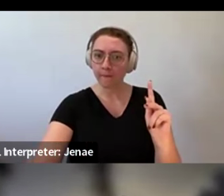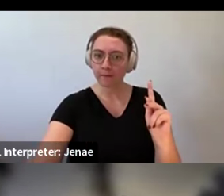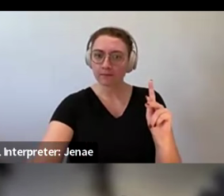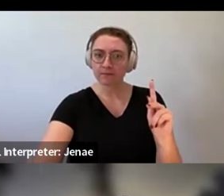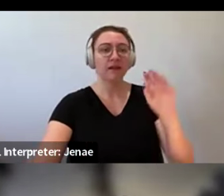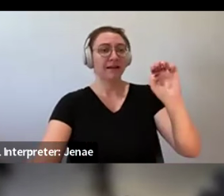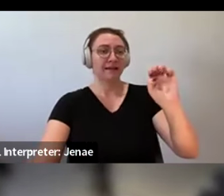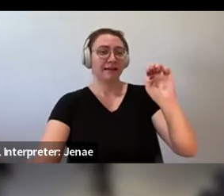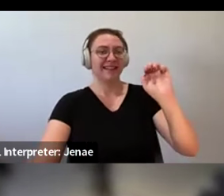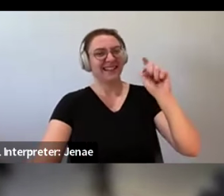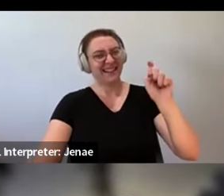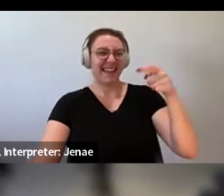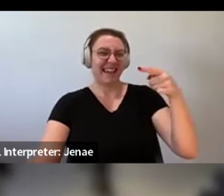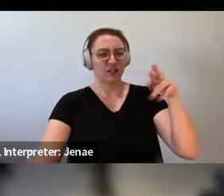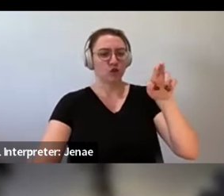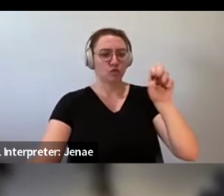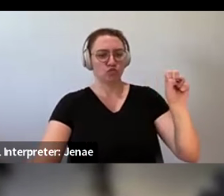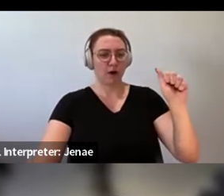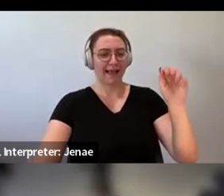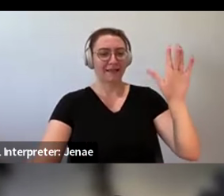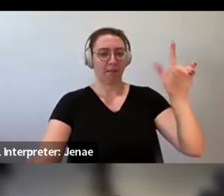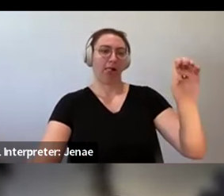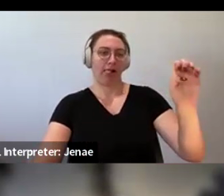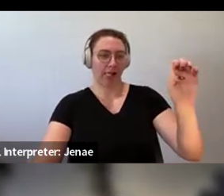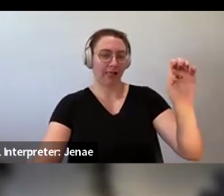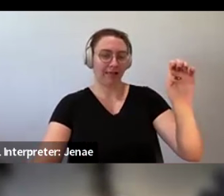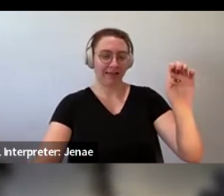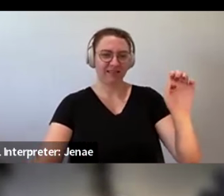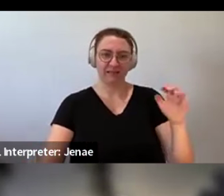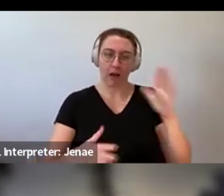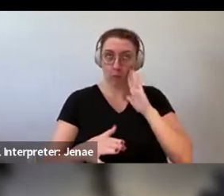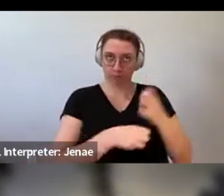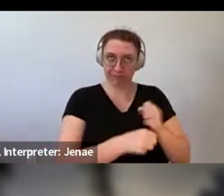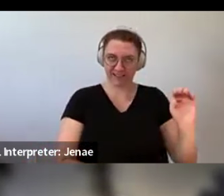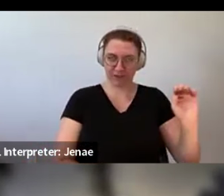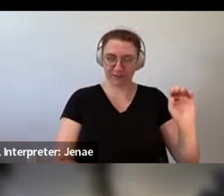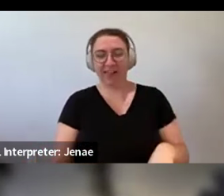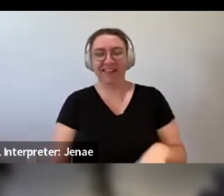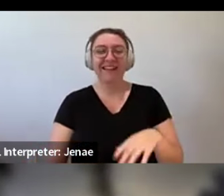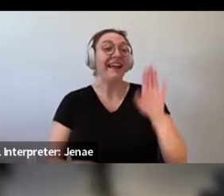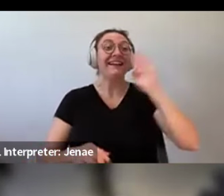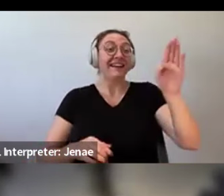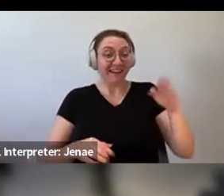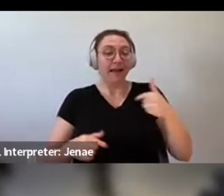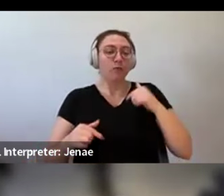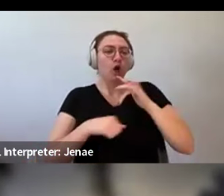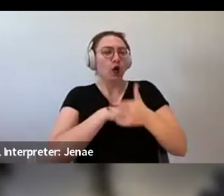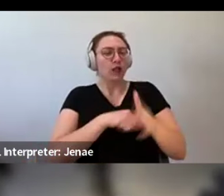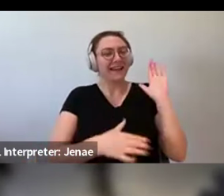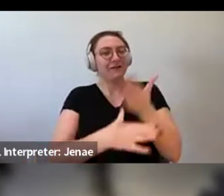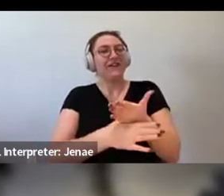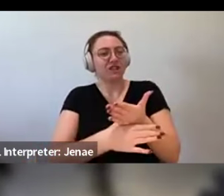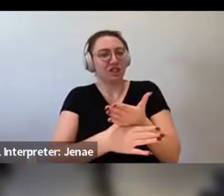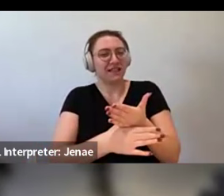Expressible. I'm going to throw it over to you all now. Yeah. Hello, I'm Andrea. I'm our early intervention manager at